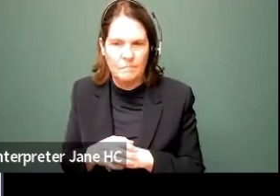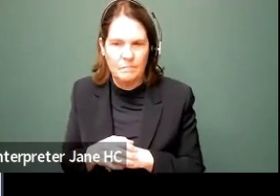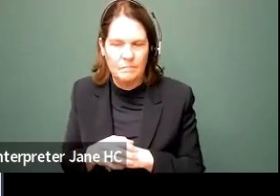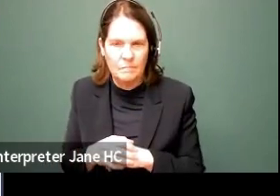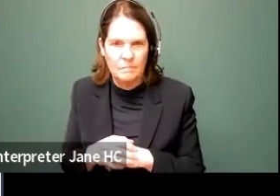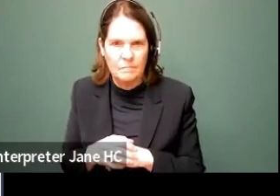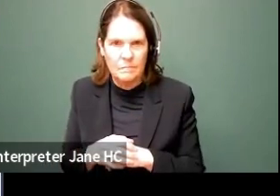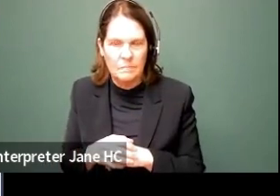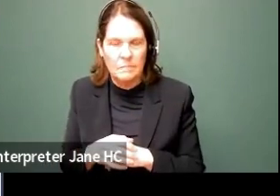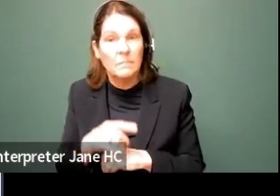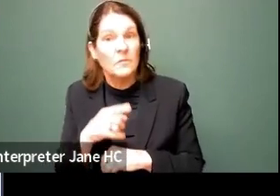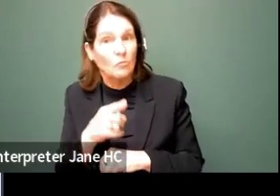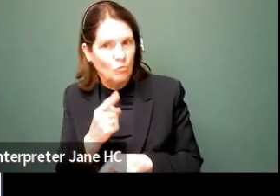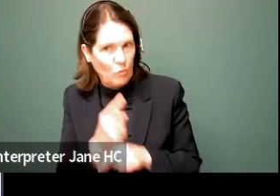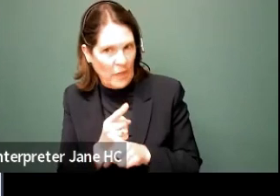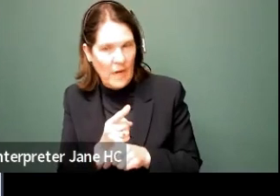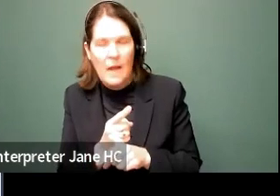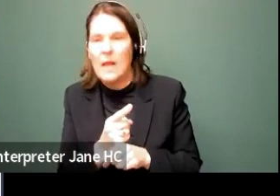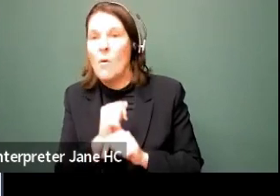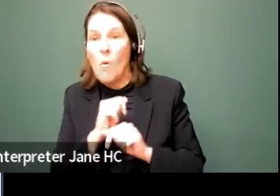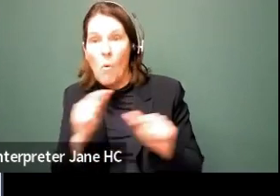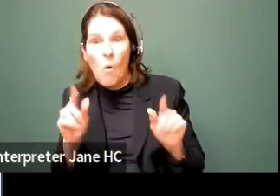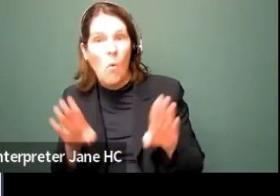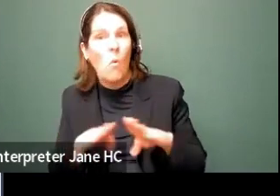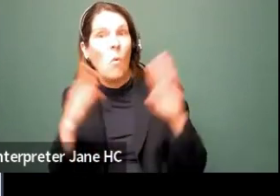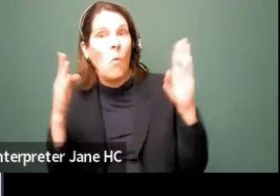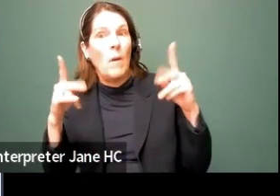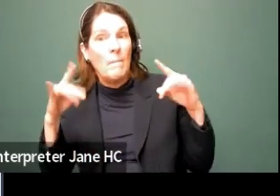And those hearings are all open to the public.